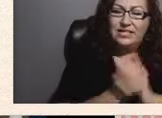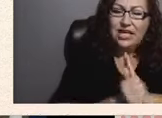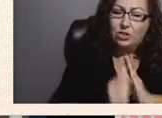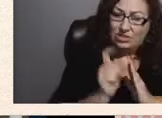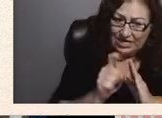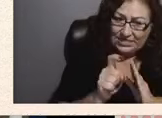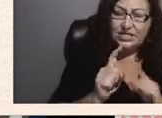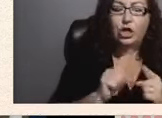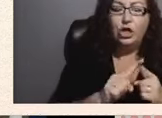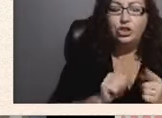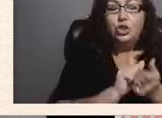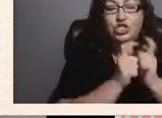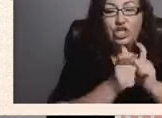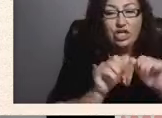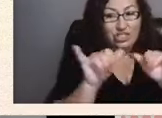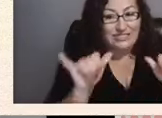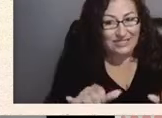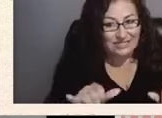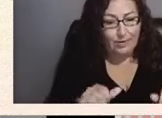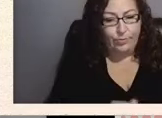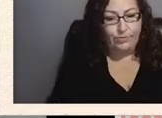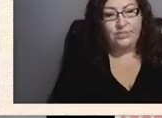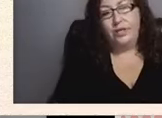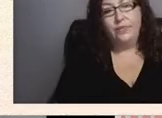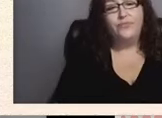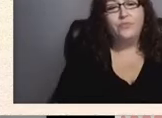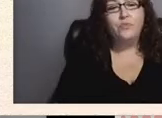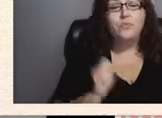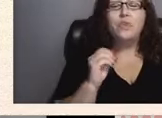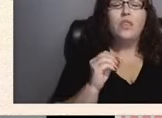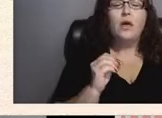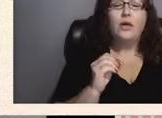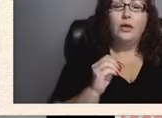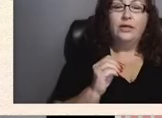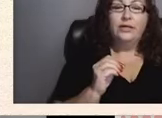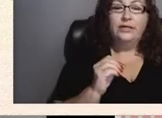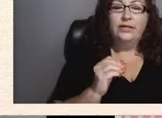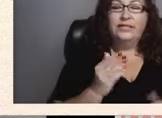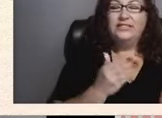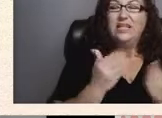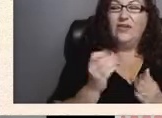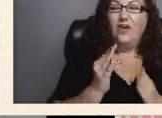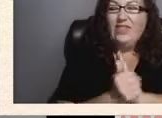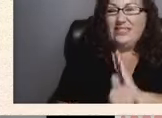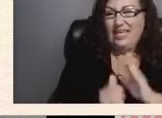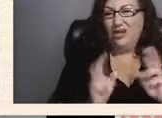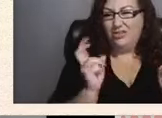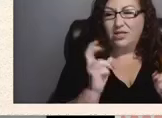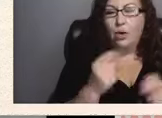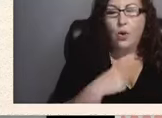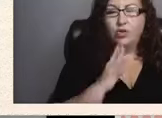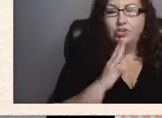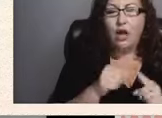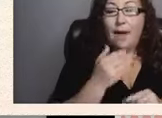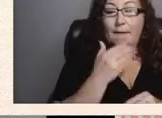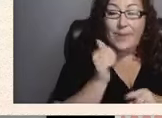change systems. So, delivery of the skills. So, we're going to go over best practices